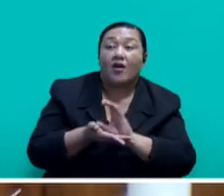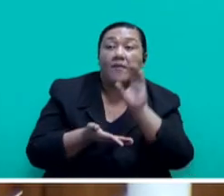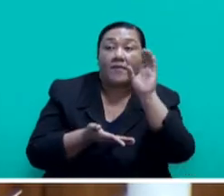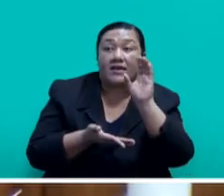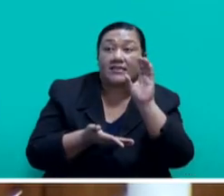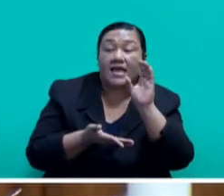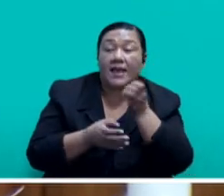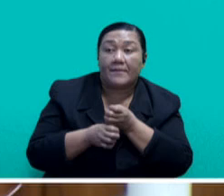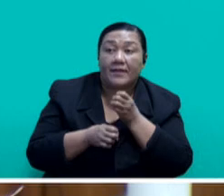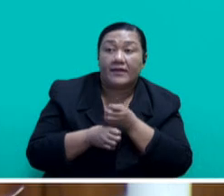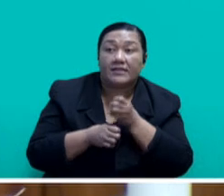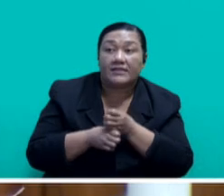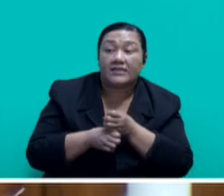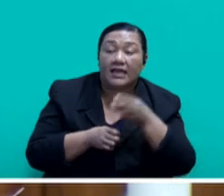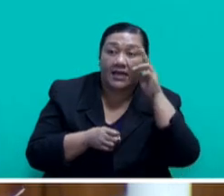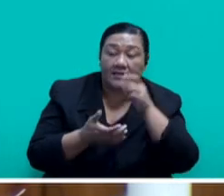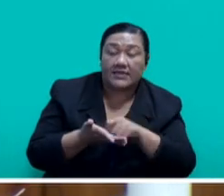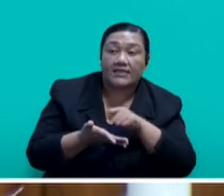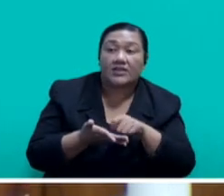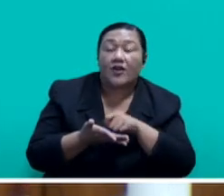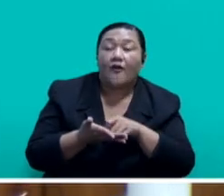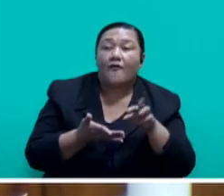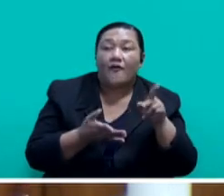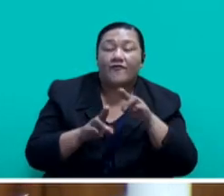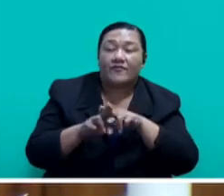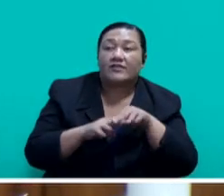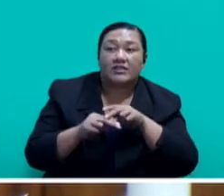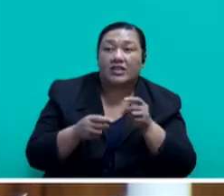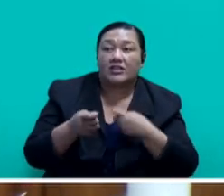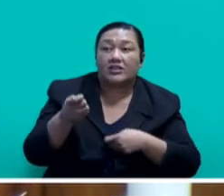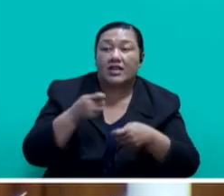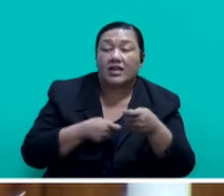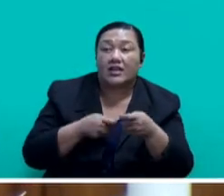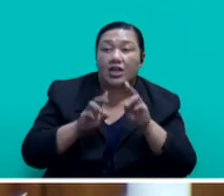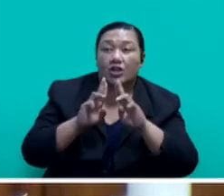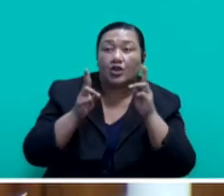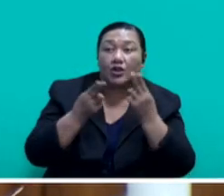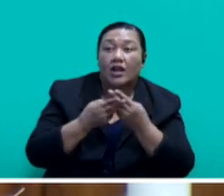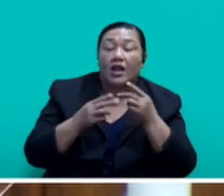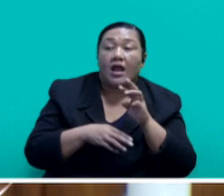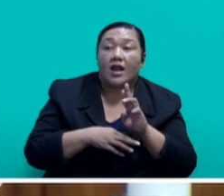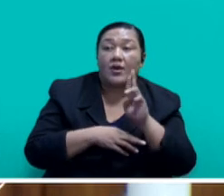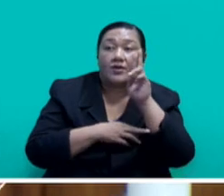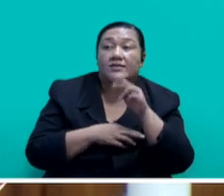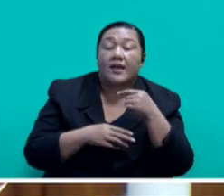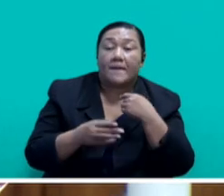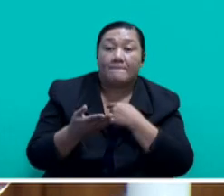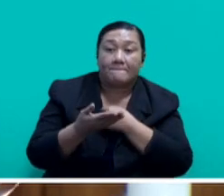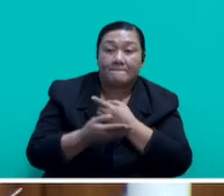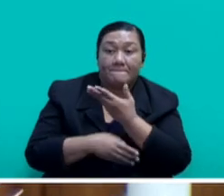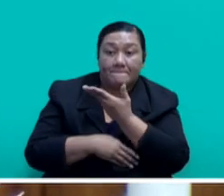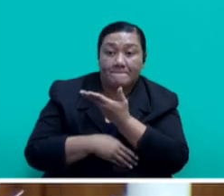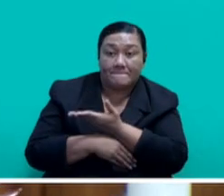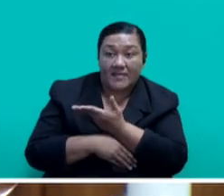as well as the National Secretary of the Fiji Trades Union Congress, requested me as the leader of the delegation to